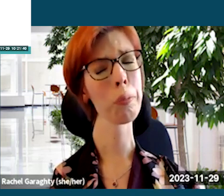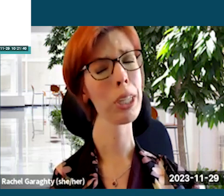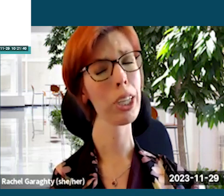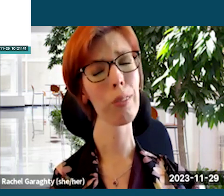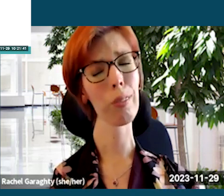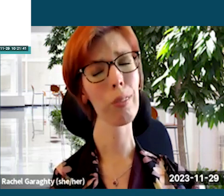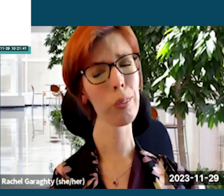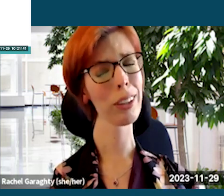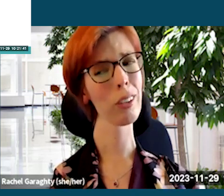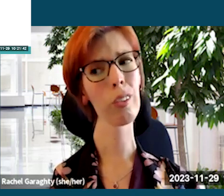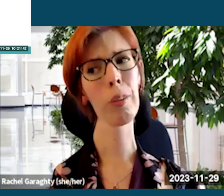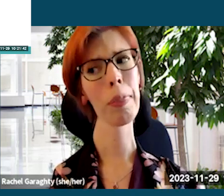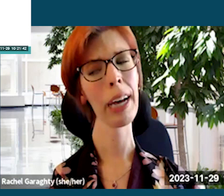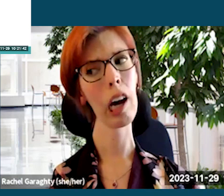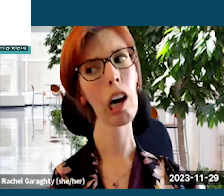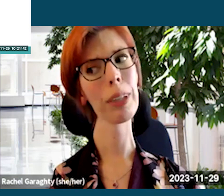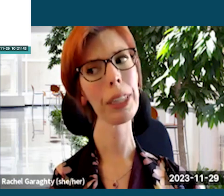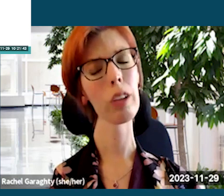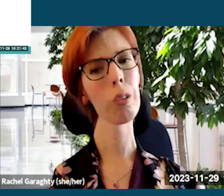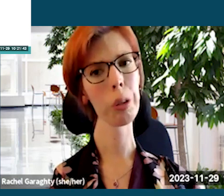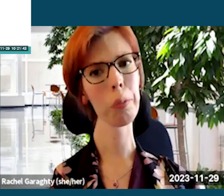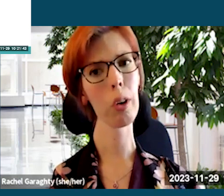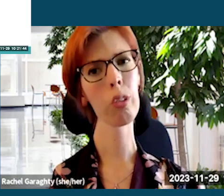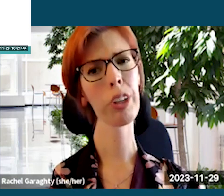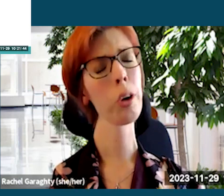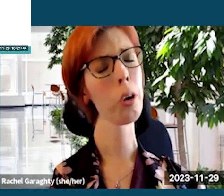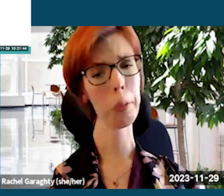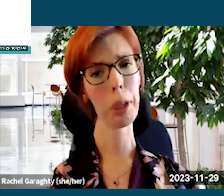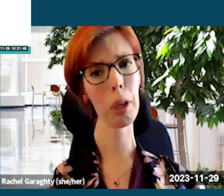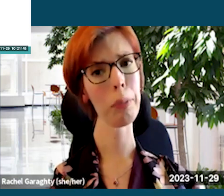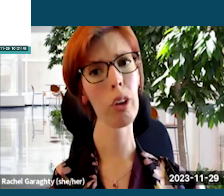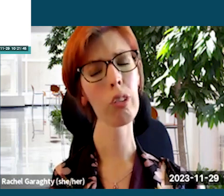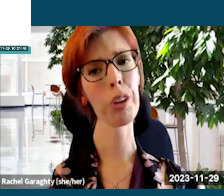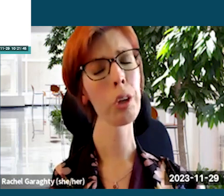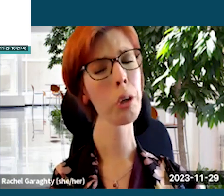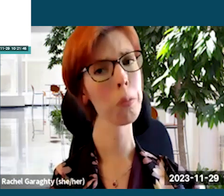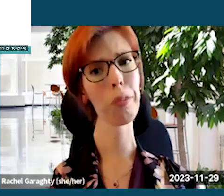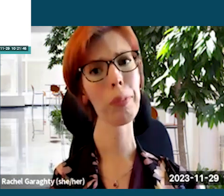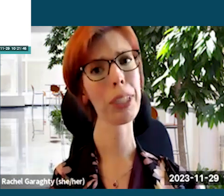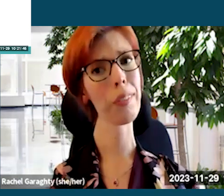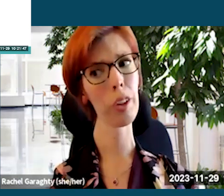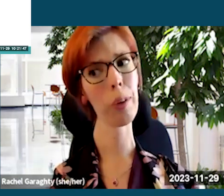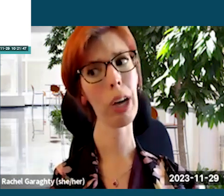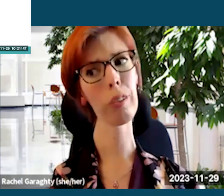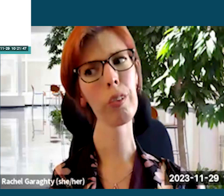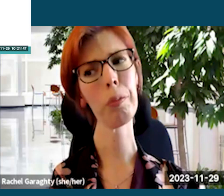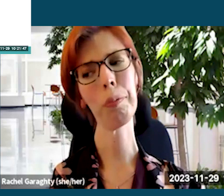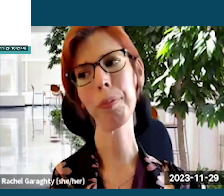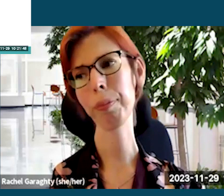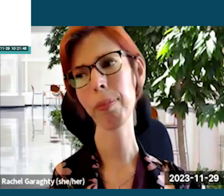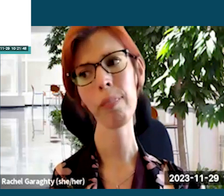to invisible ones, led to an emerging rehabilitation movement in the US.